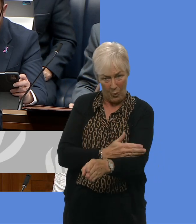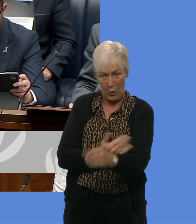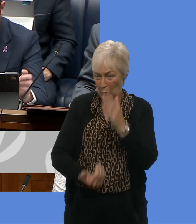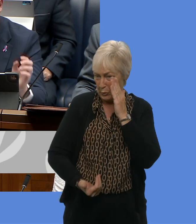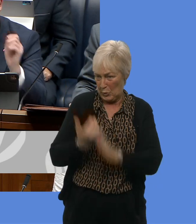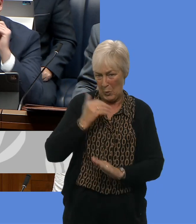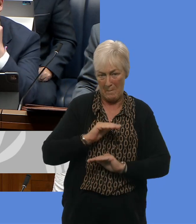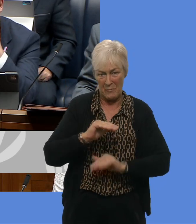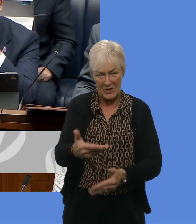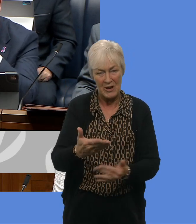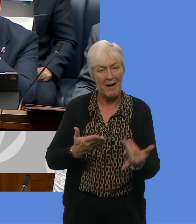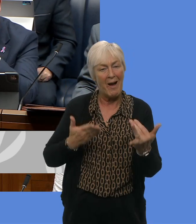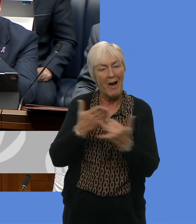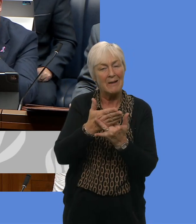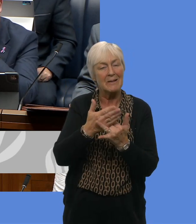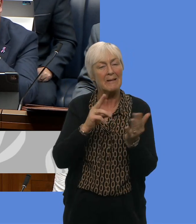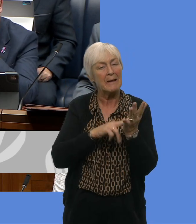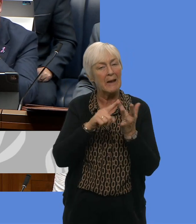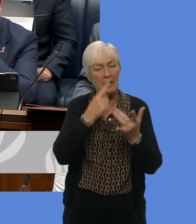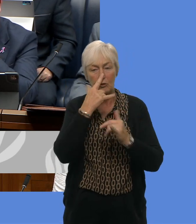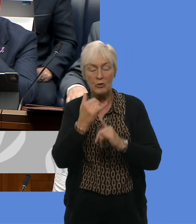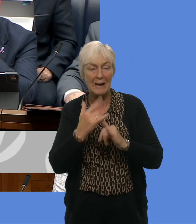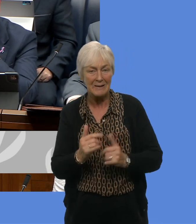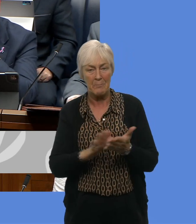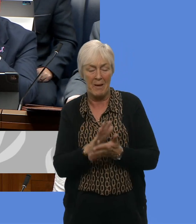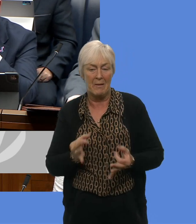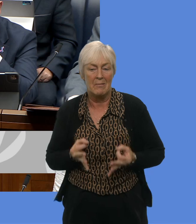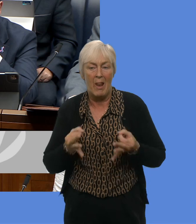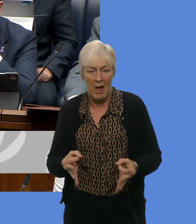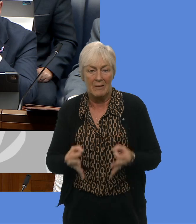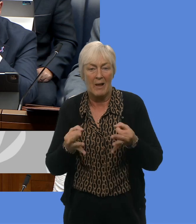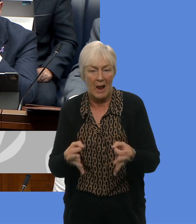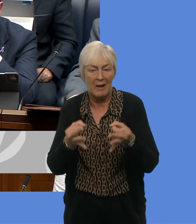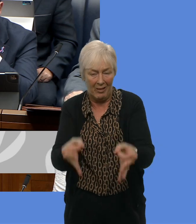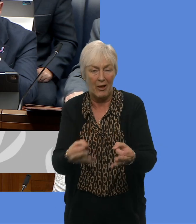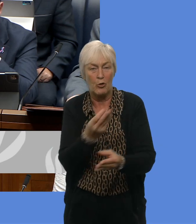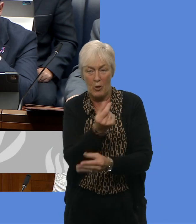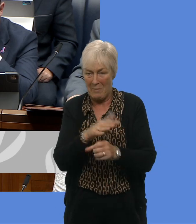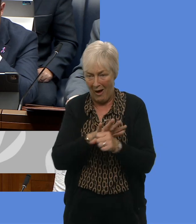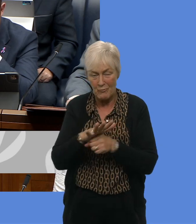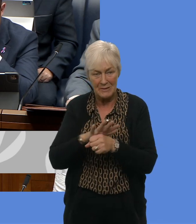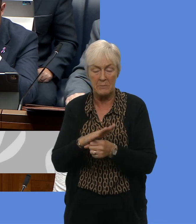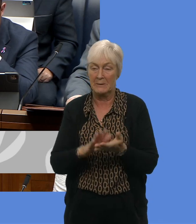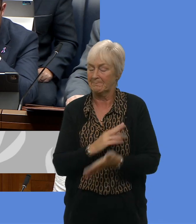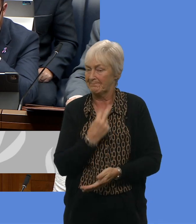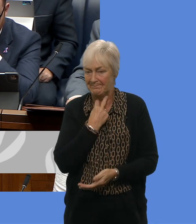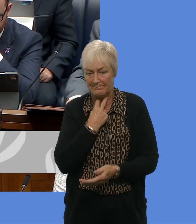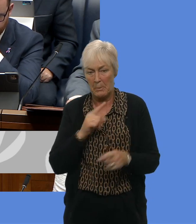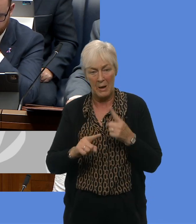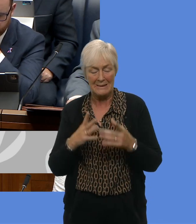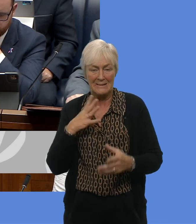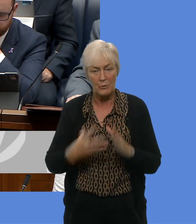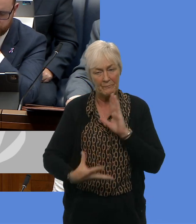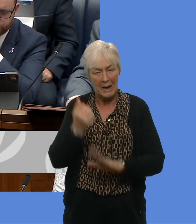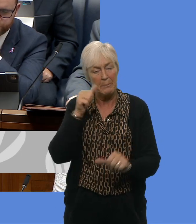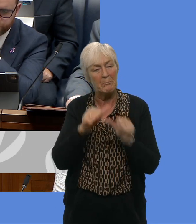provision, access NI checks, and all of that has led to a delay in some cases, which I think is regrettable, but we do need to find